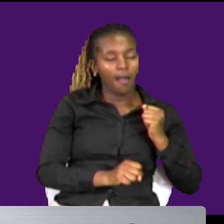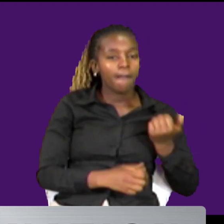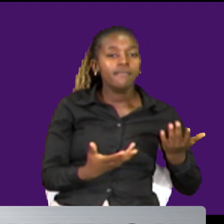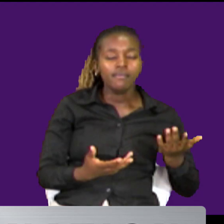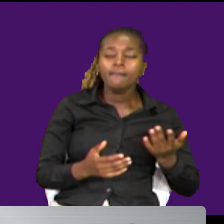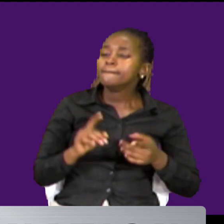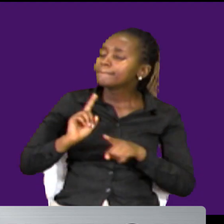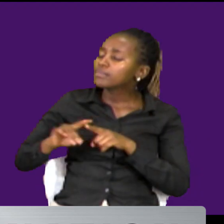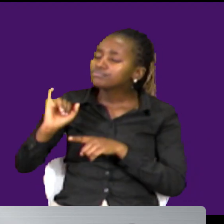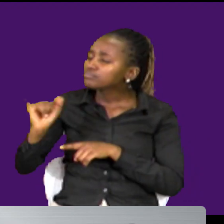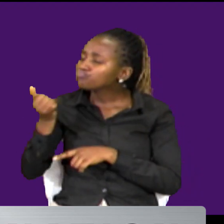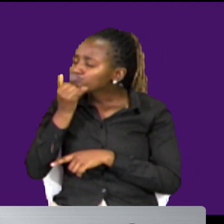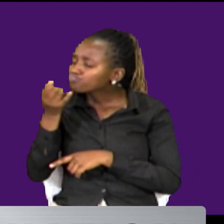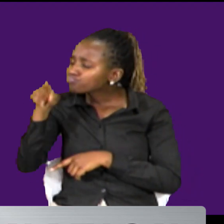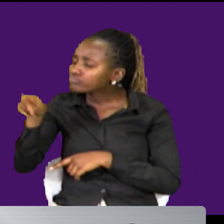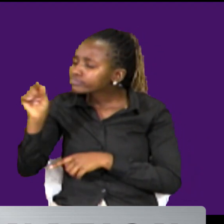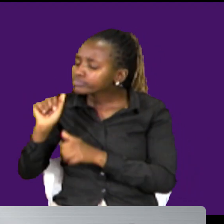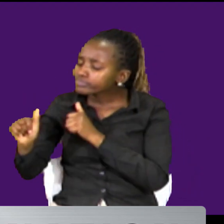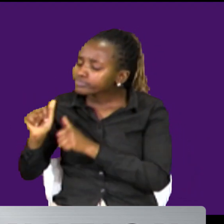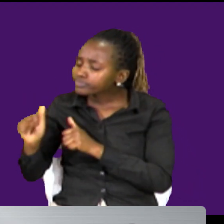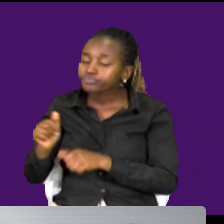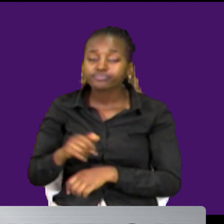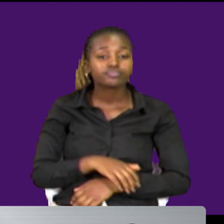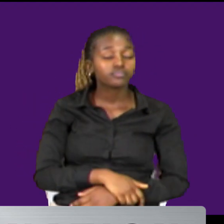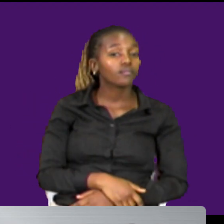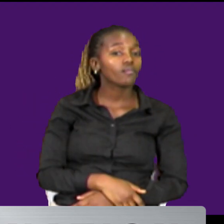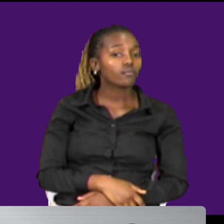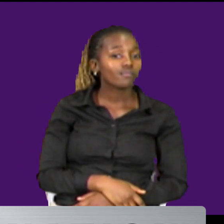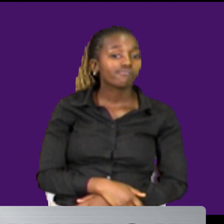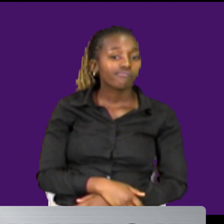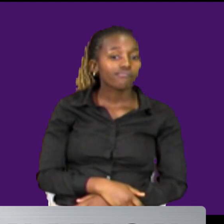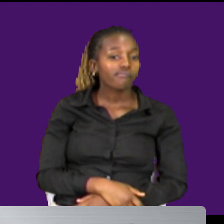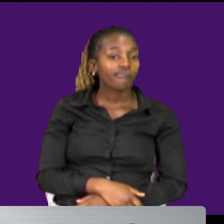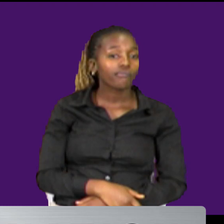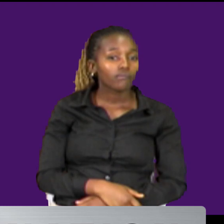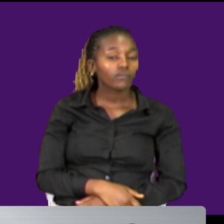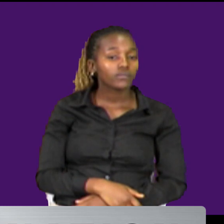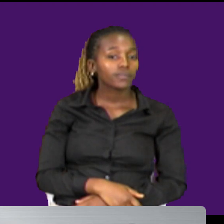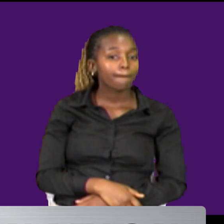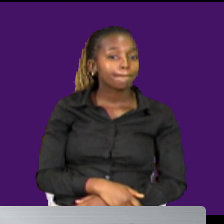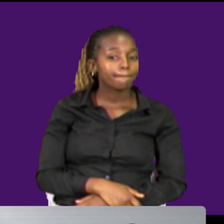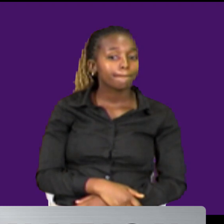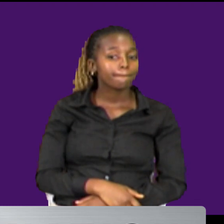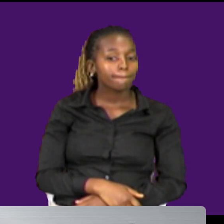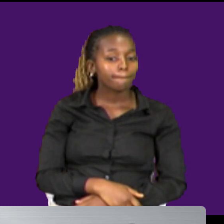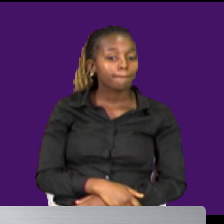say that I will build the church? Is it in order?